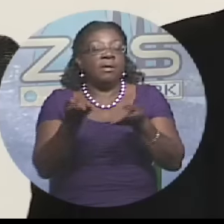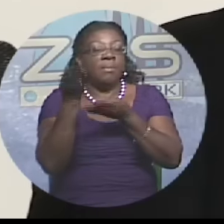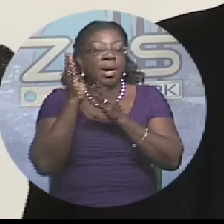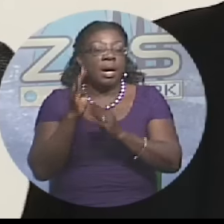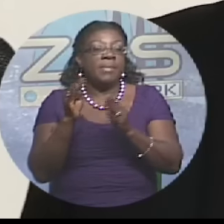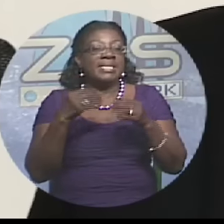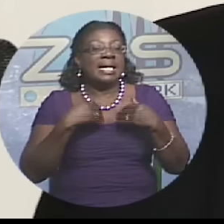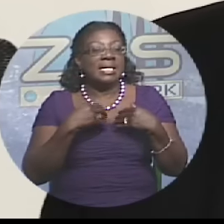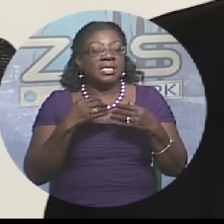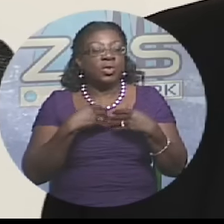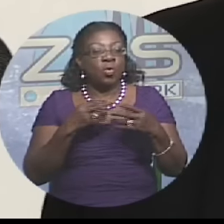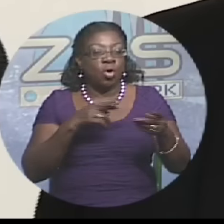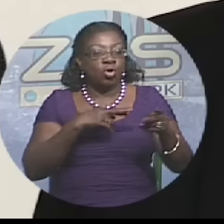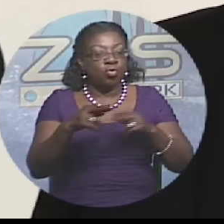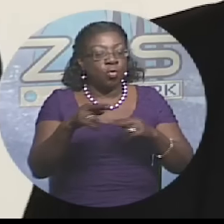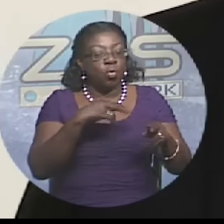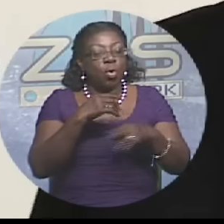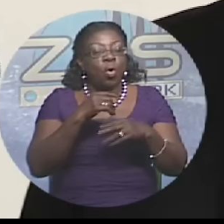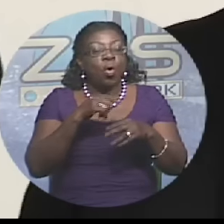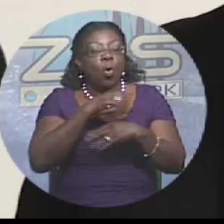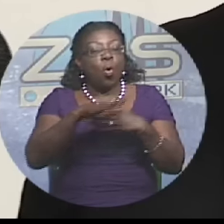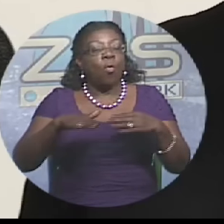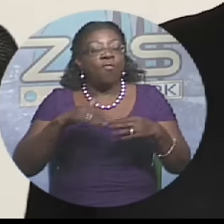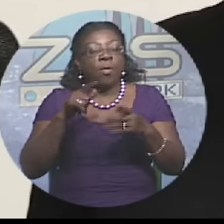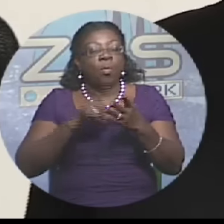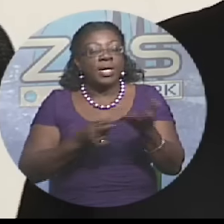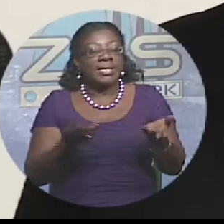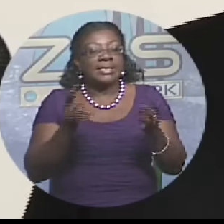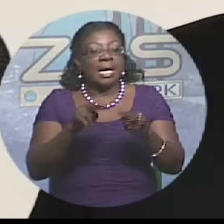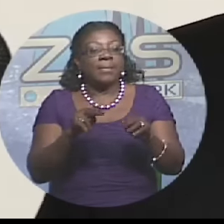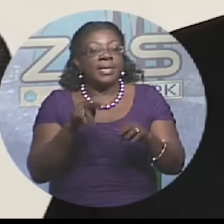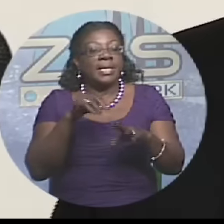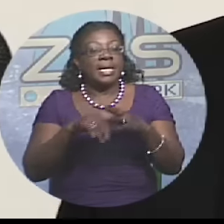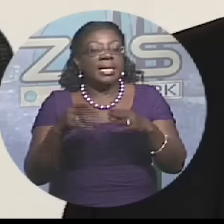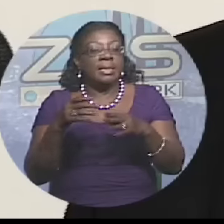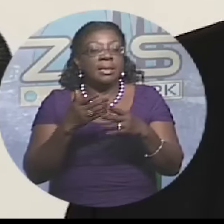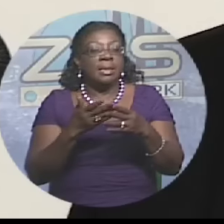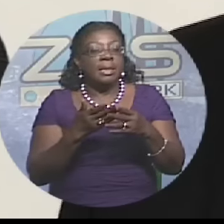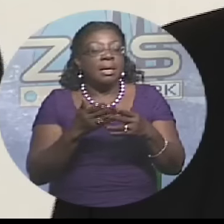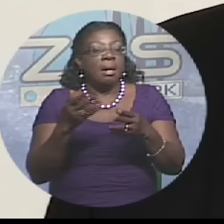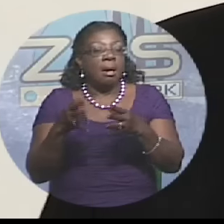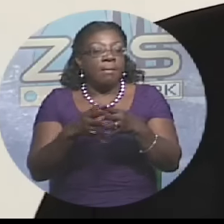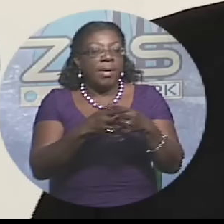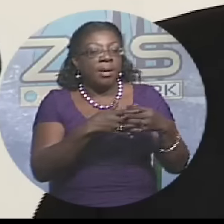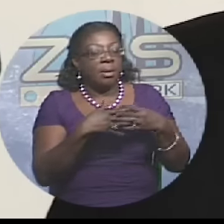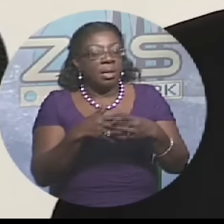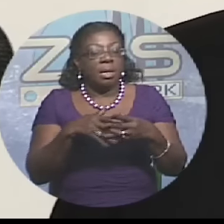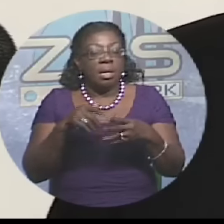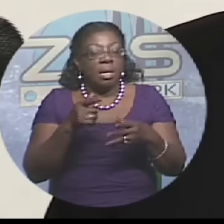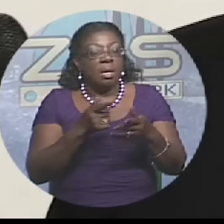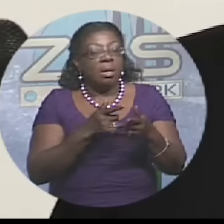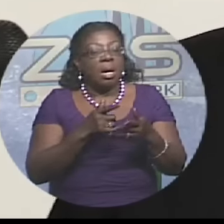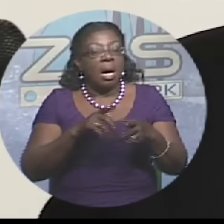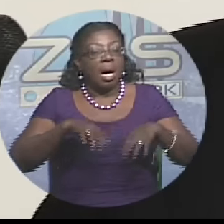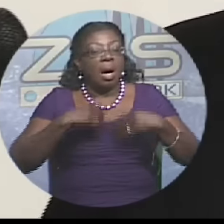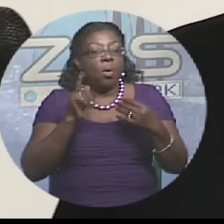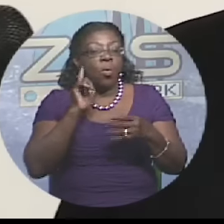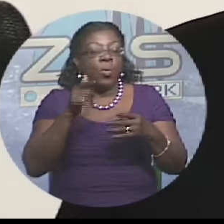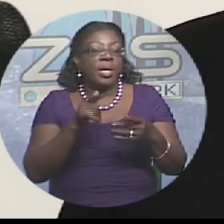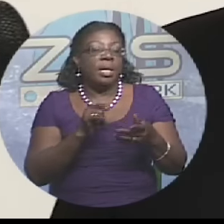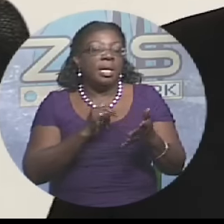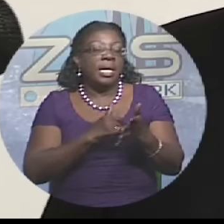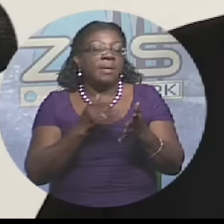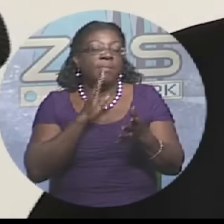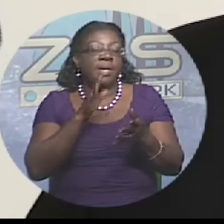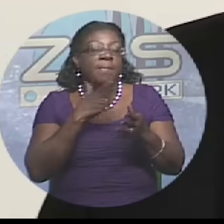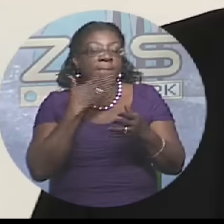jurisdiction over what is happening, you'd think things are bad now, they will be extremely worse. And so at least we are in control.